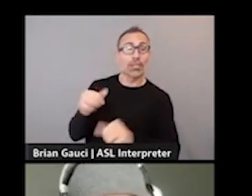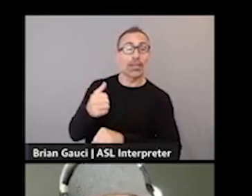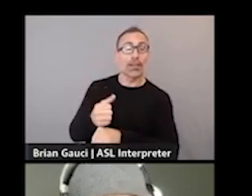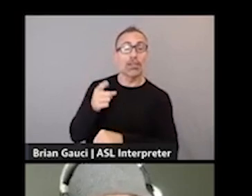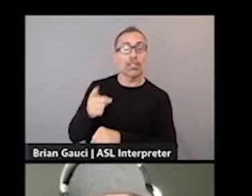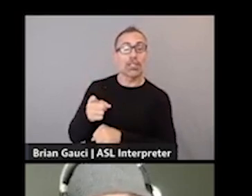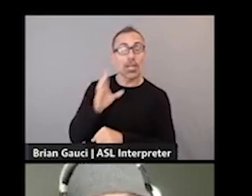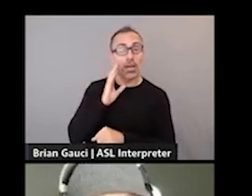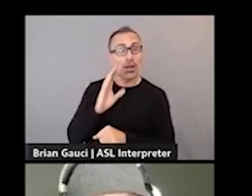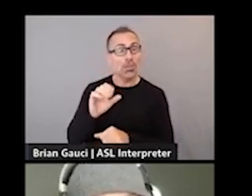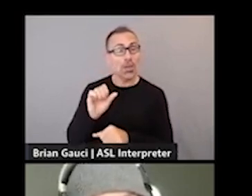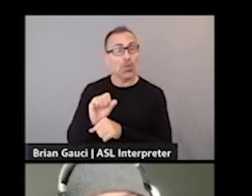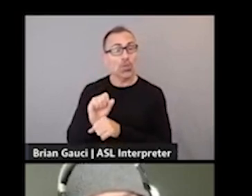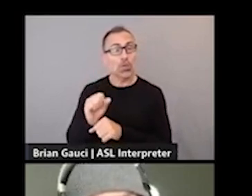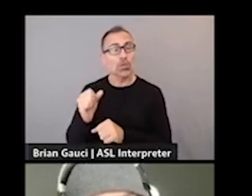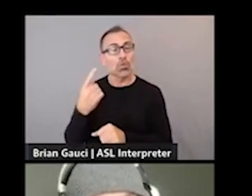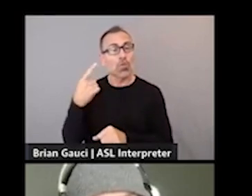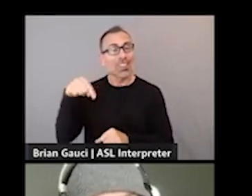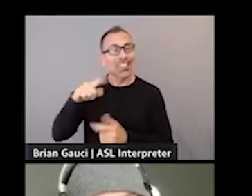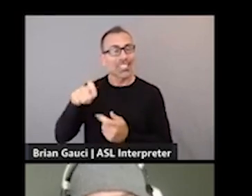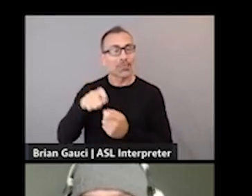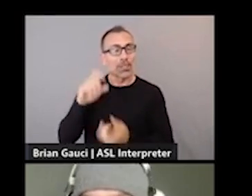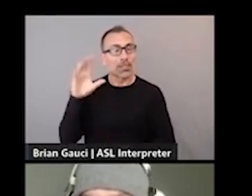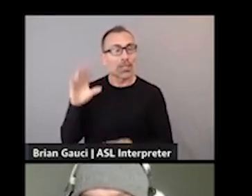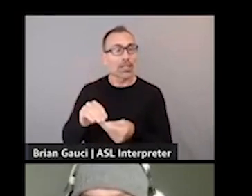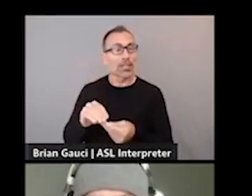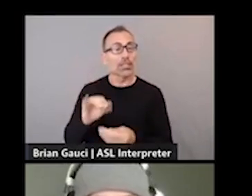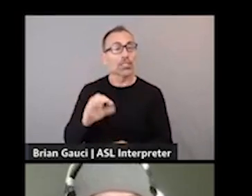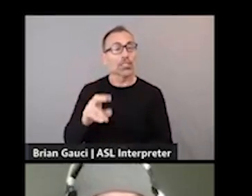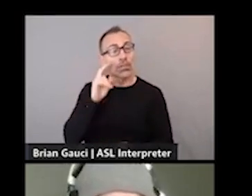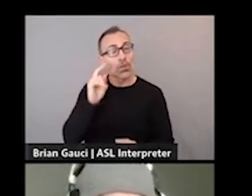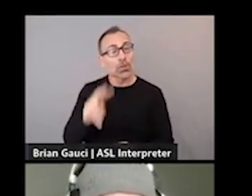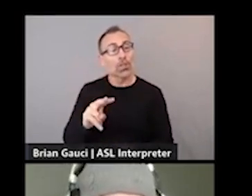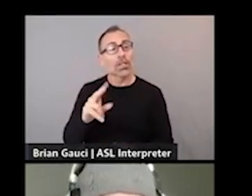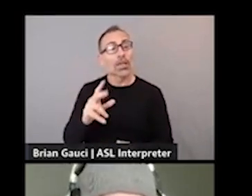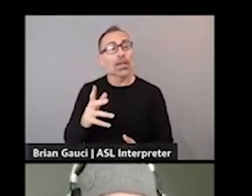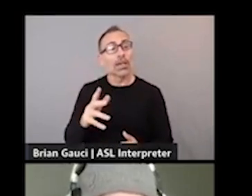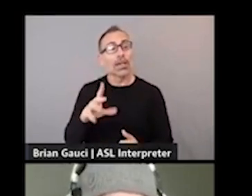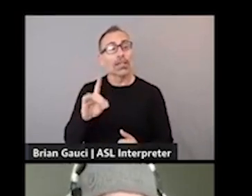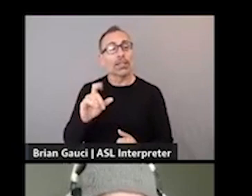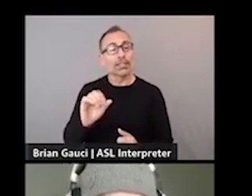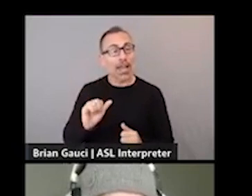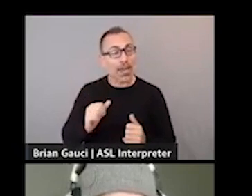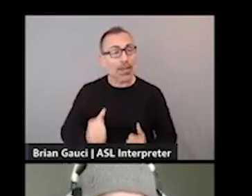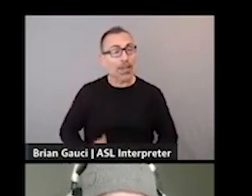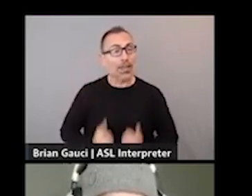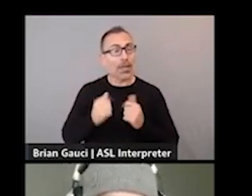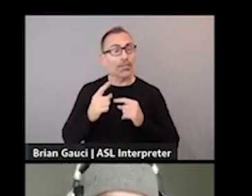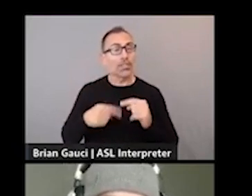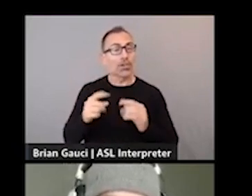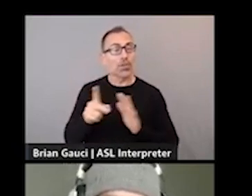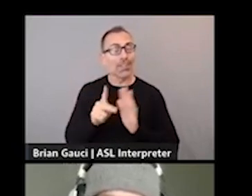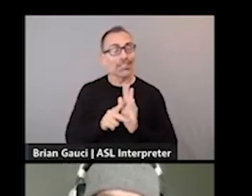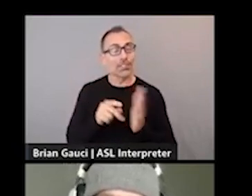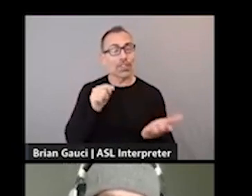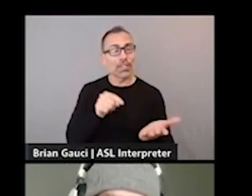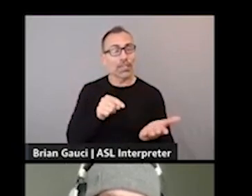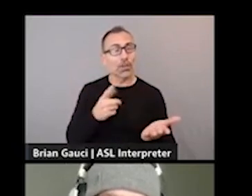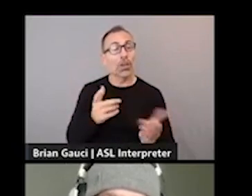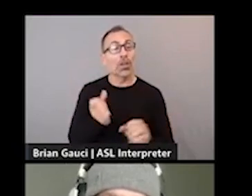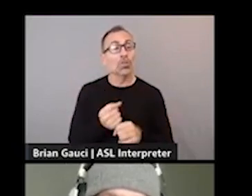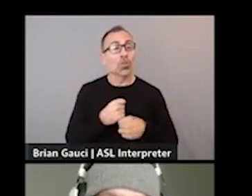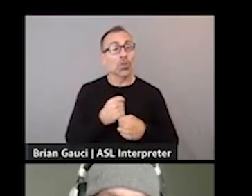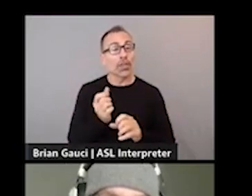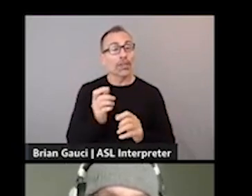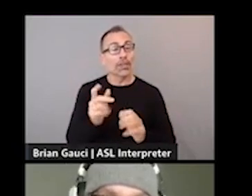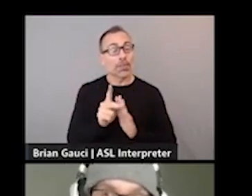this particular collection. If you go to the data lifecycle policy over here, and if you create the policy from here, then you will also